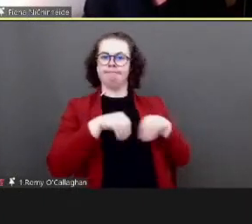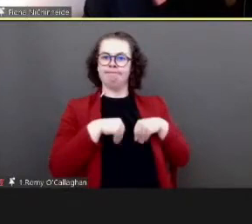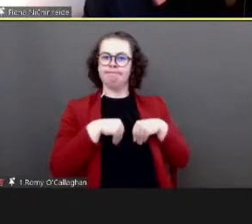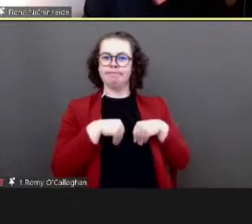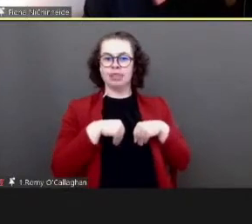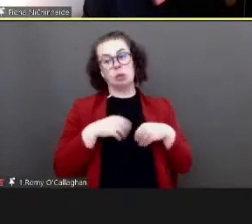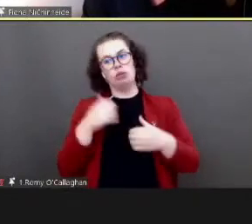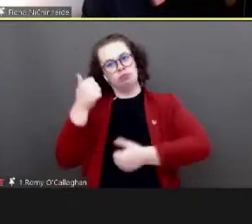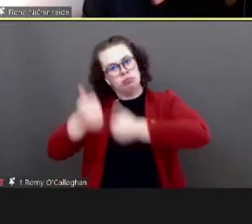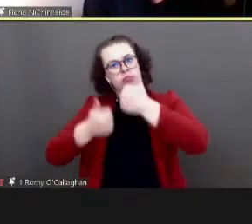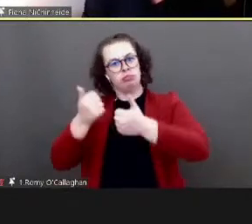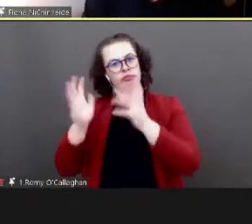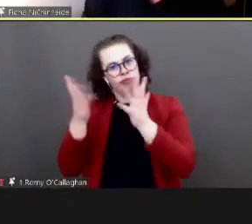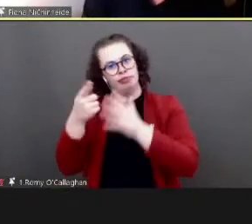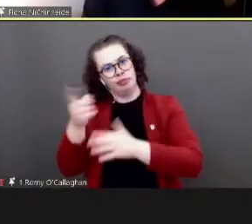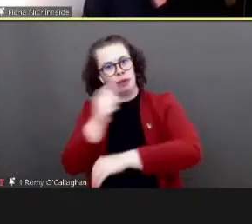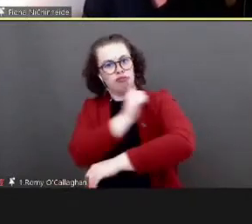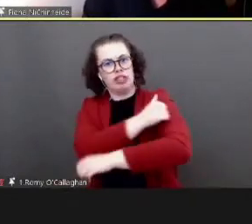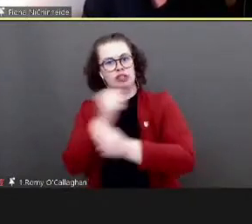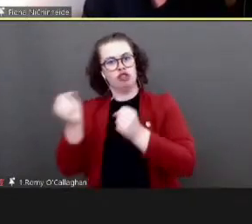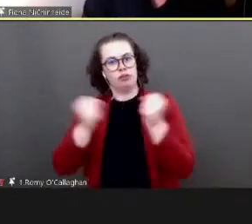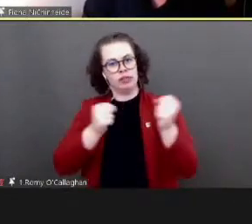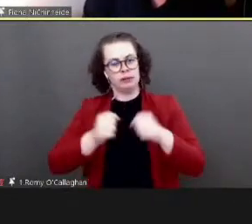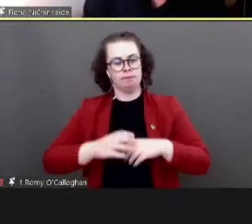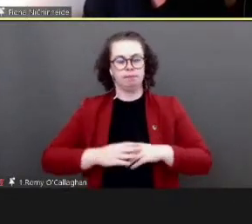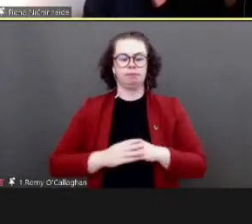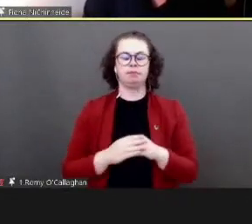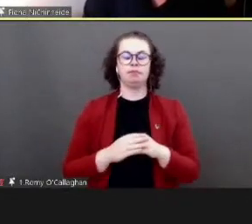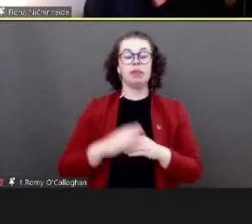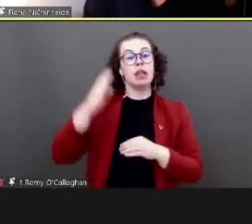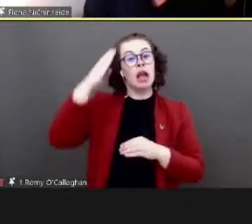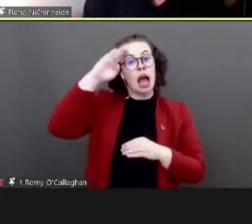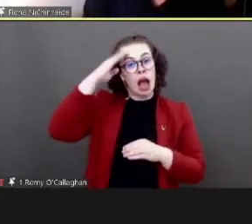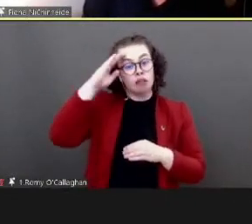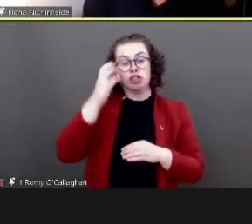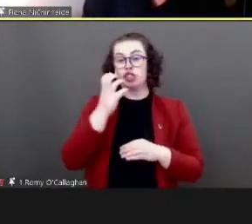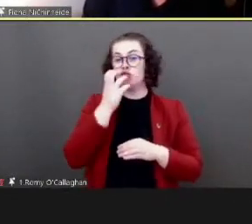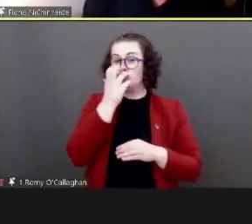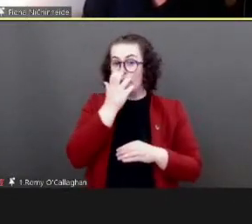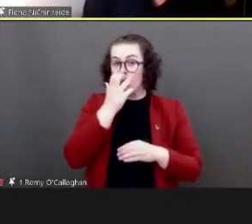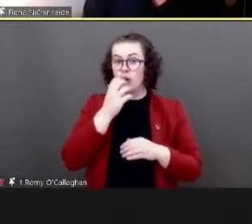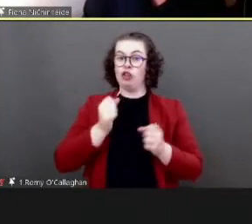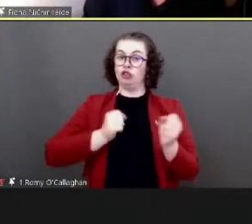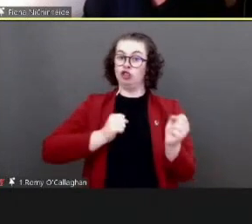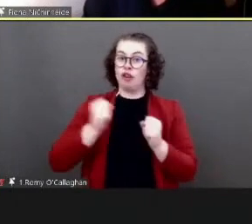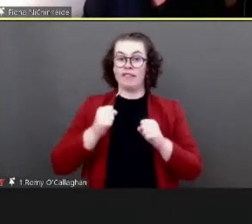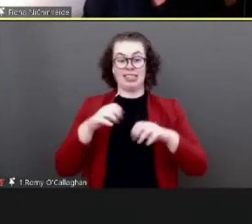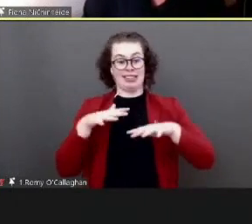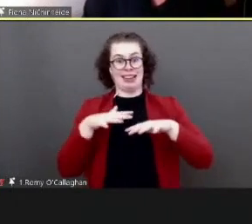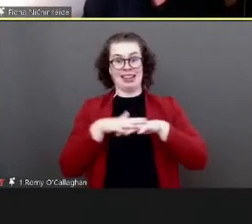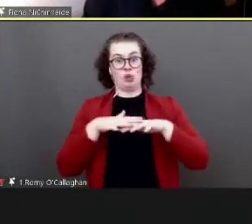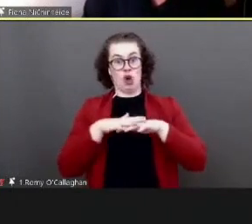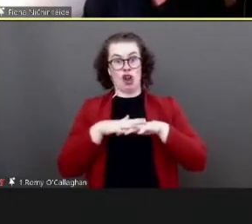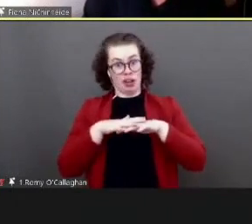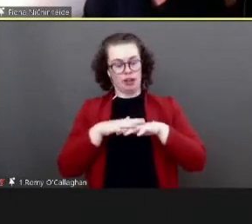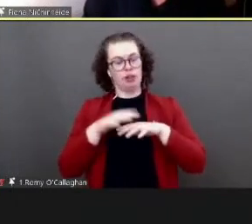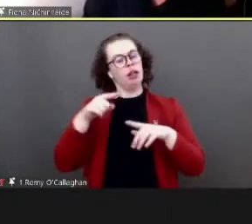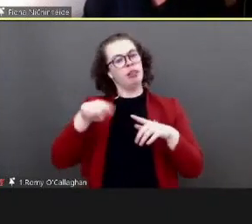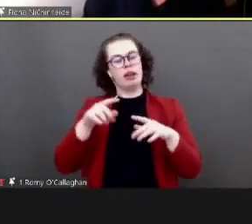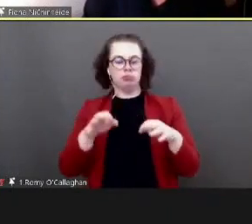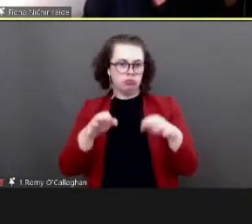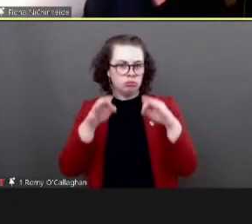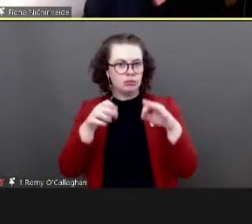the Irish Criminal and Civil Justice Disability Network are also engaging with the Irish Prison Service in terms